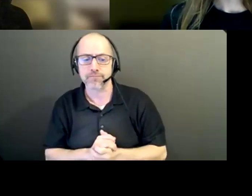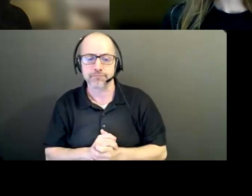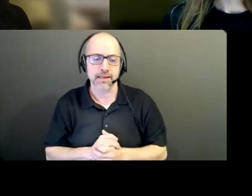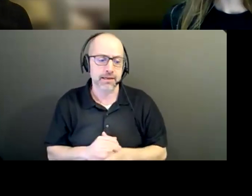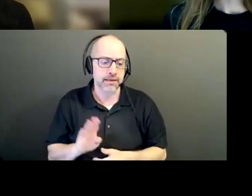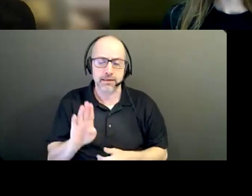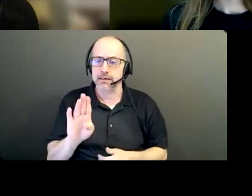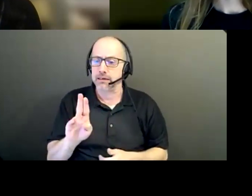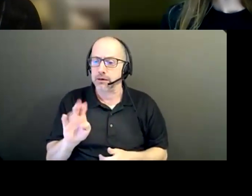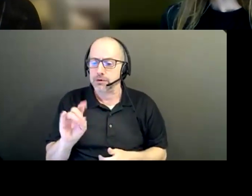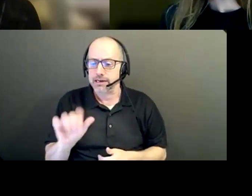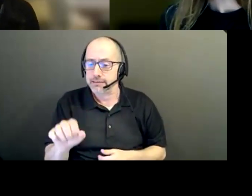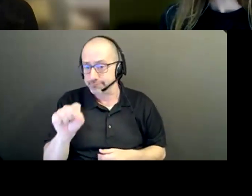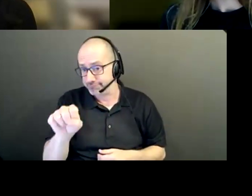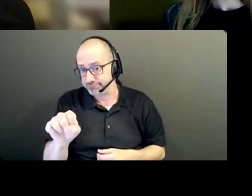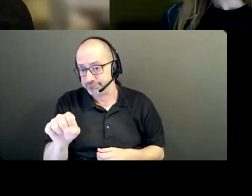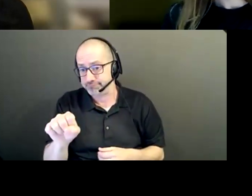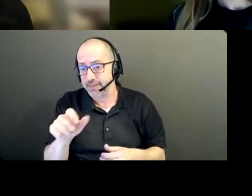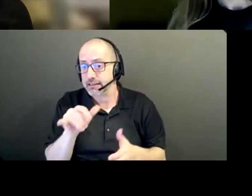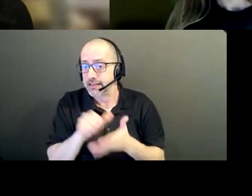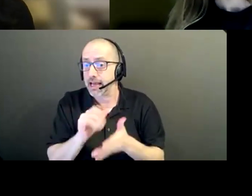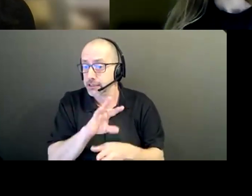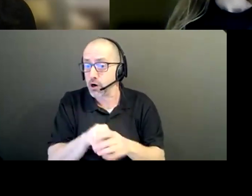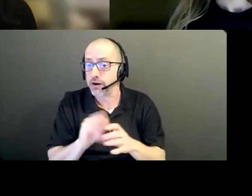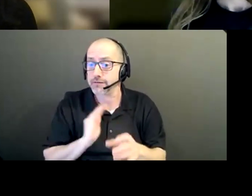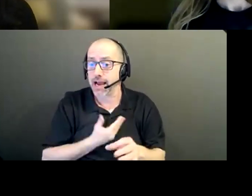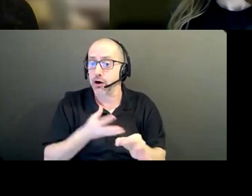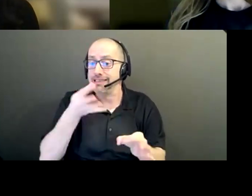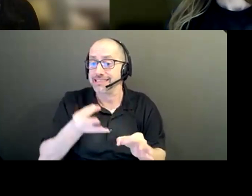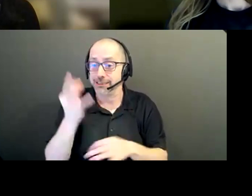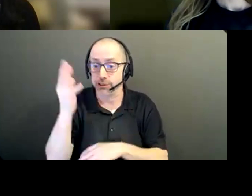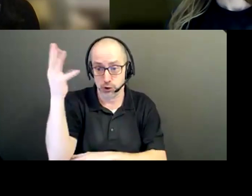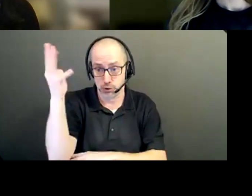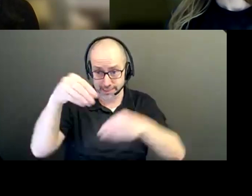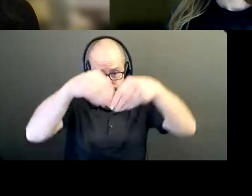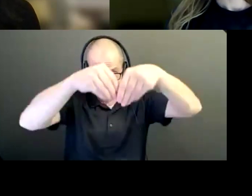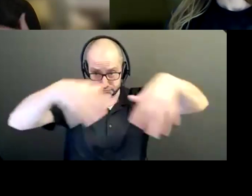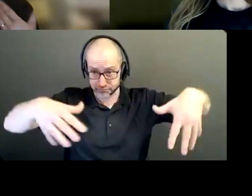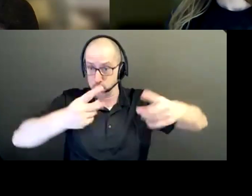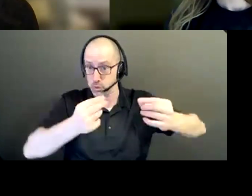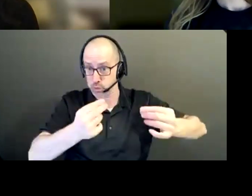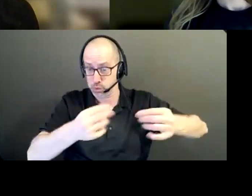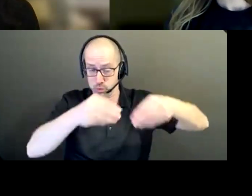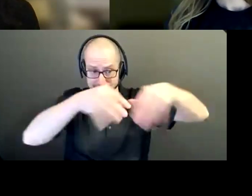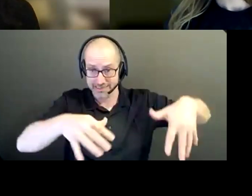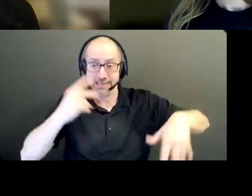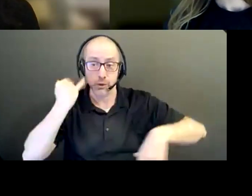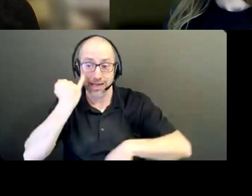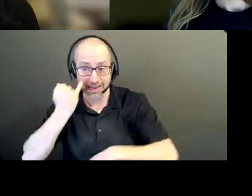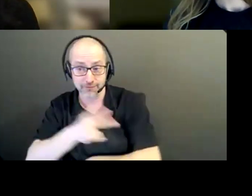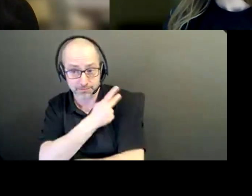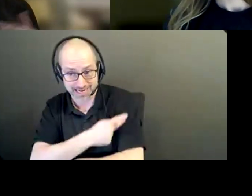terms of, and it's part of our decision tree as well. So there's that idea of if the patient themselves raises the